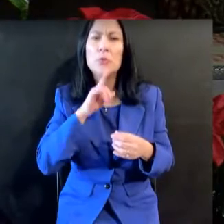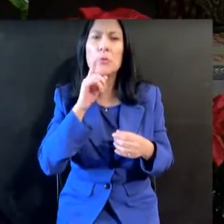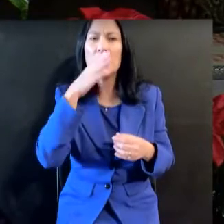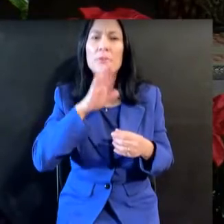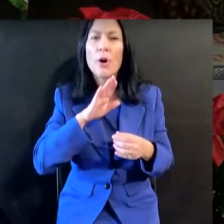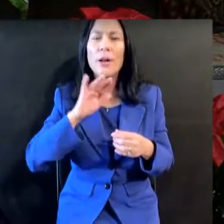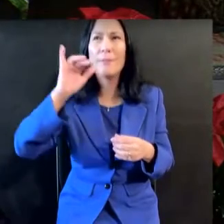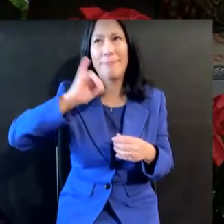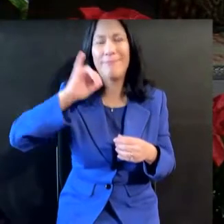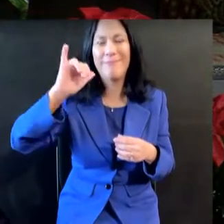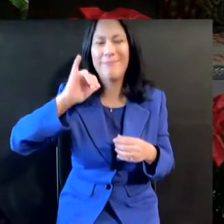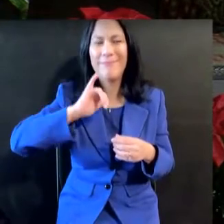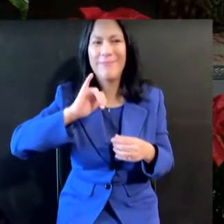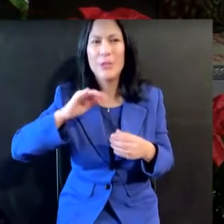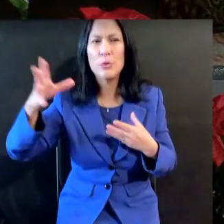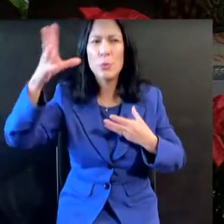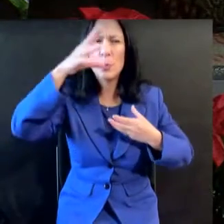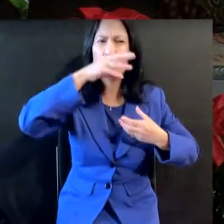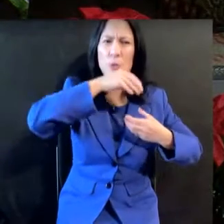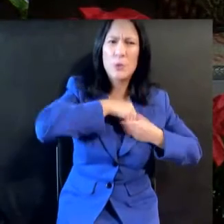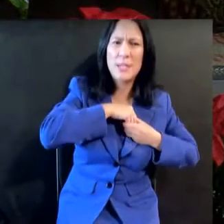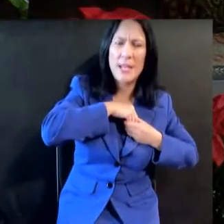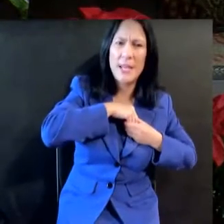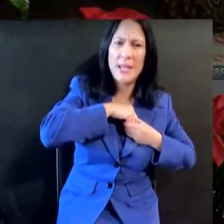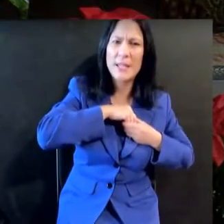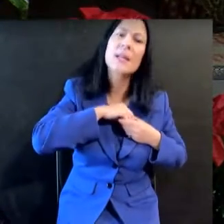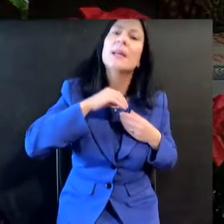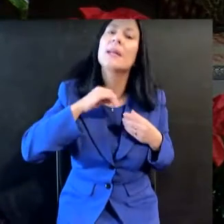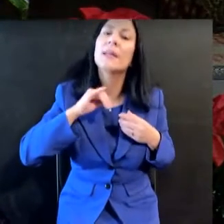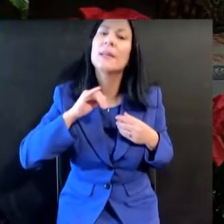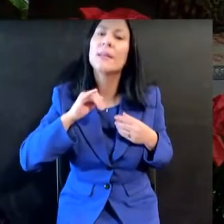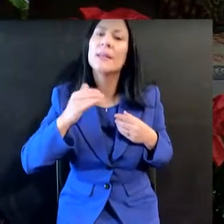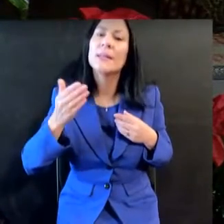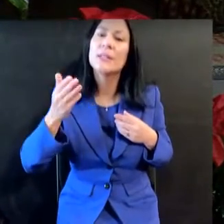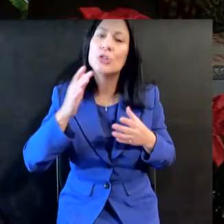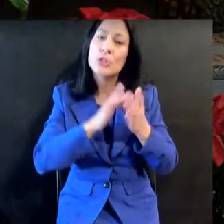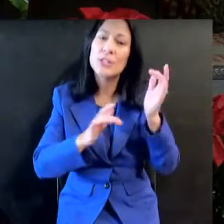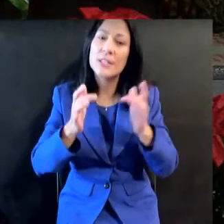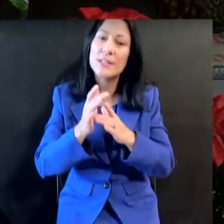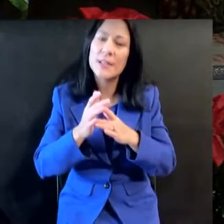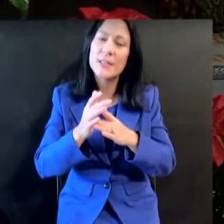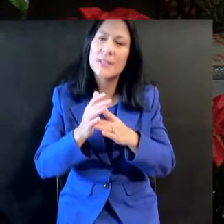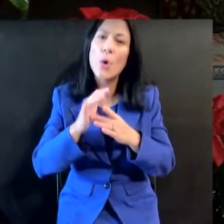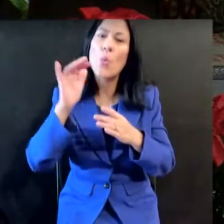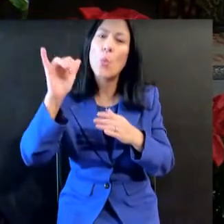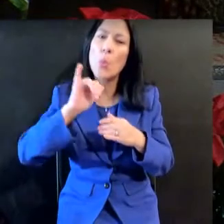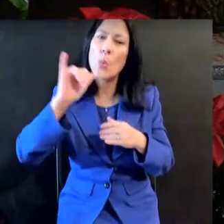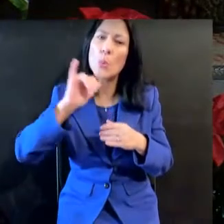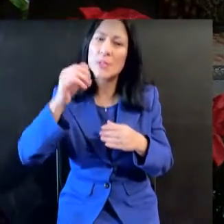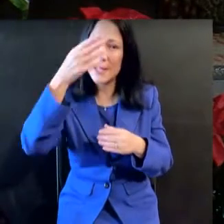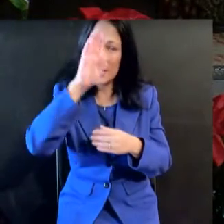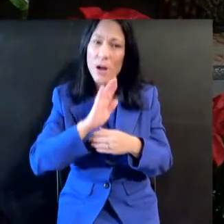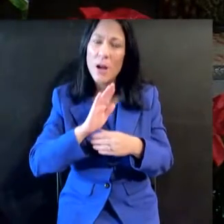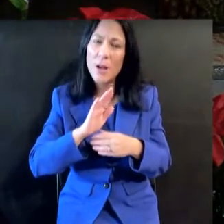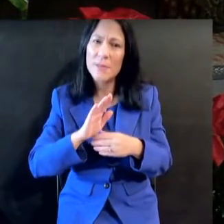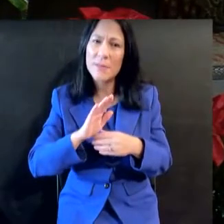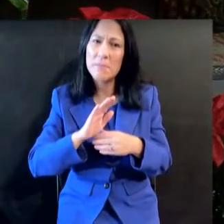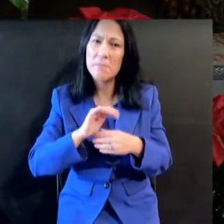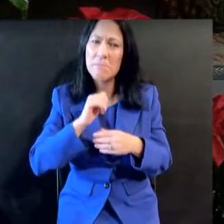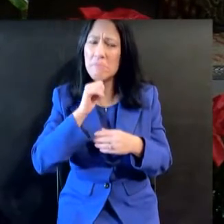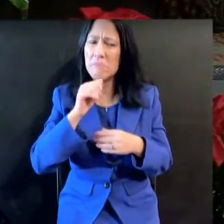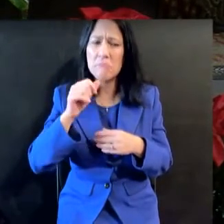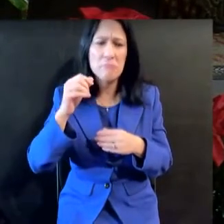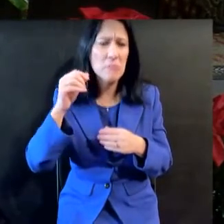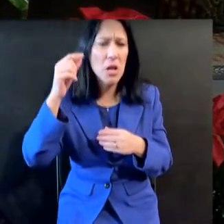To contain the essence, though he was in the form of God, he did not think of equality with God. He did not